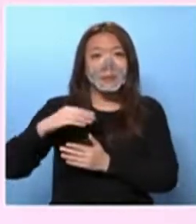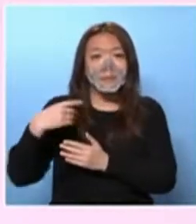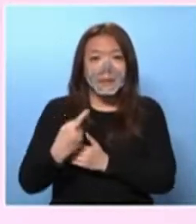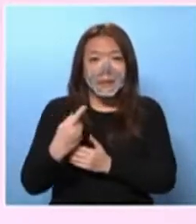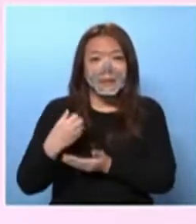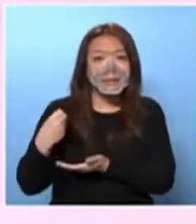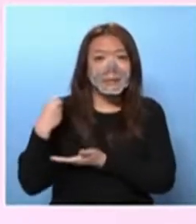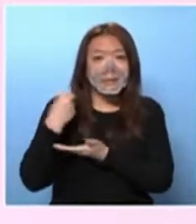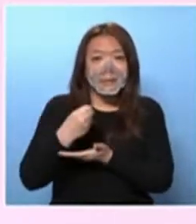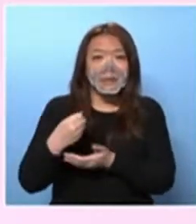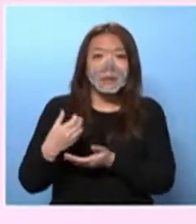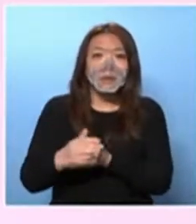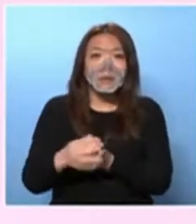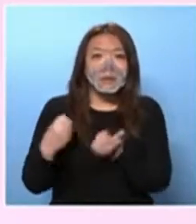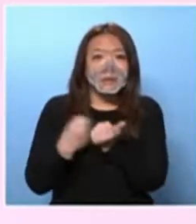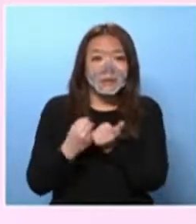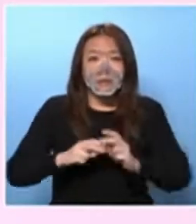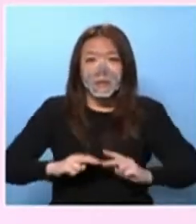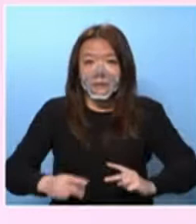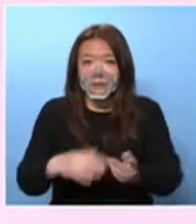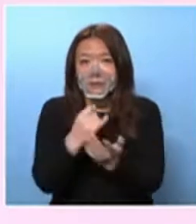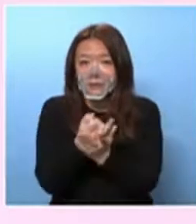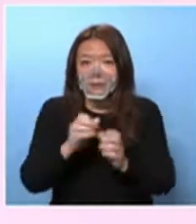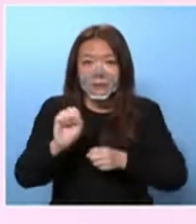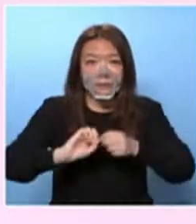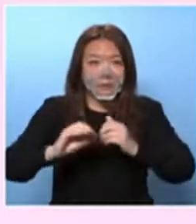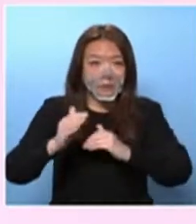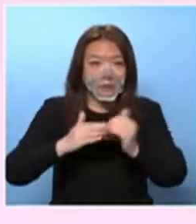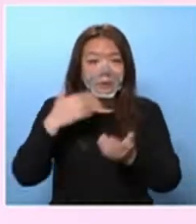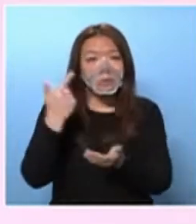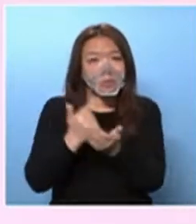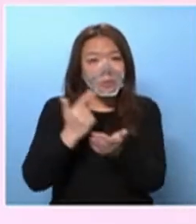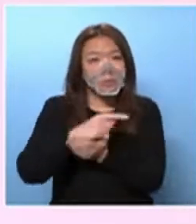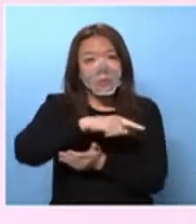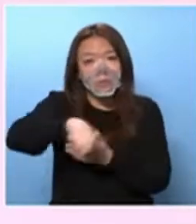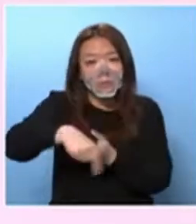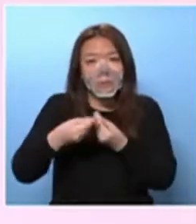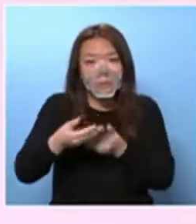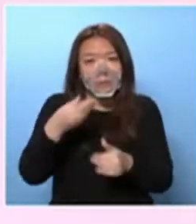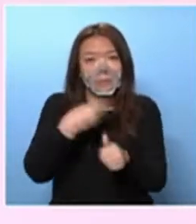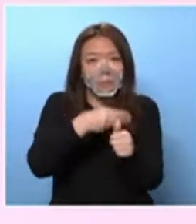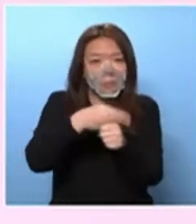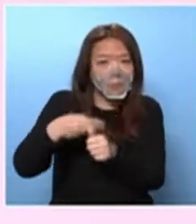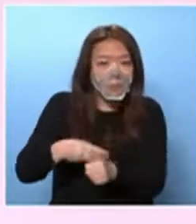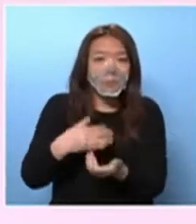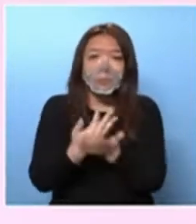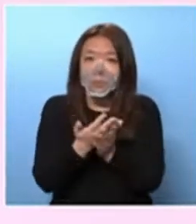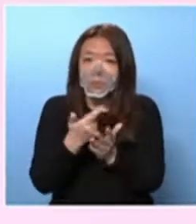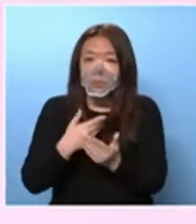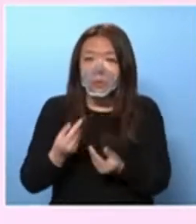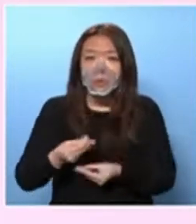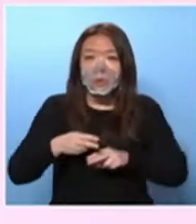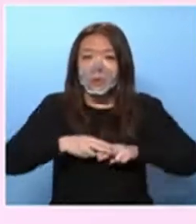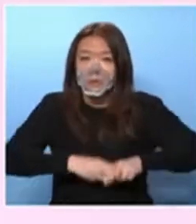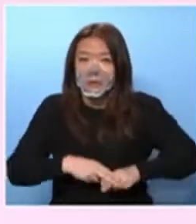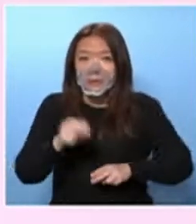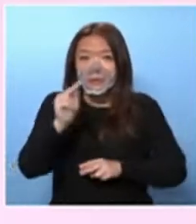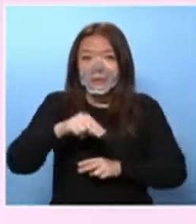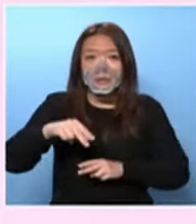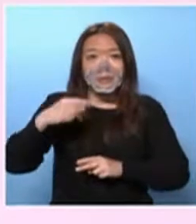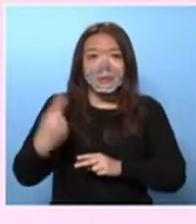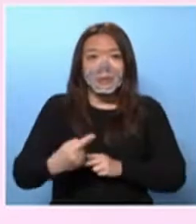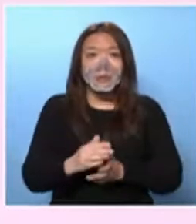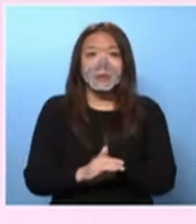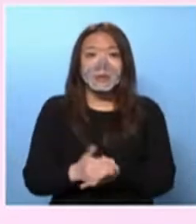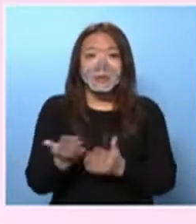phases next year. I will earmark $85 million each year to support its developments into a major arts technology venue and incubator for